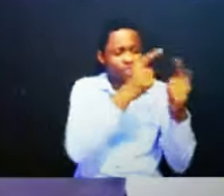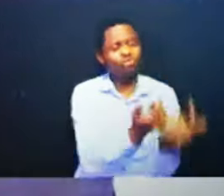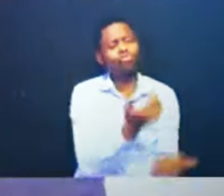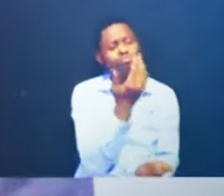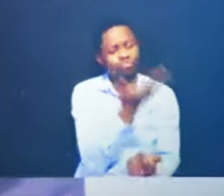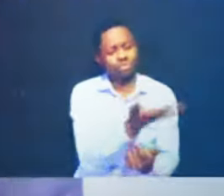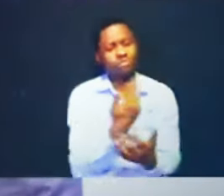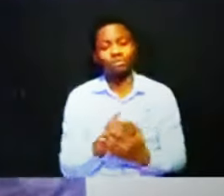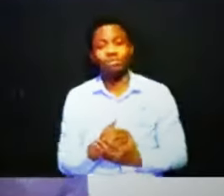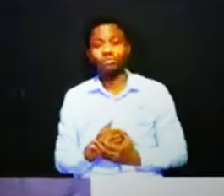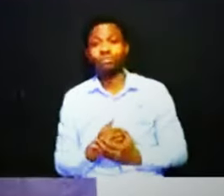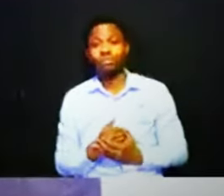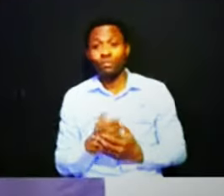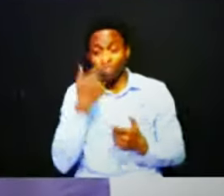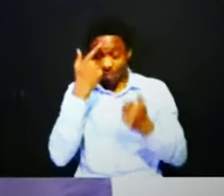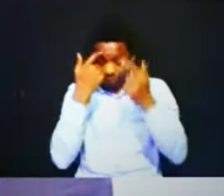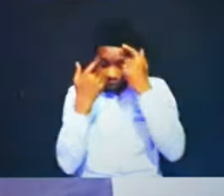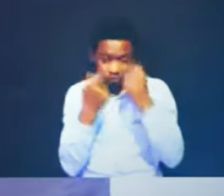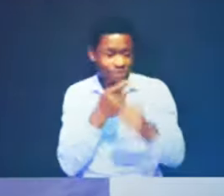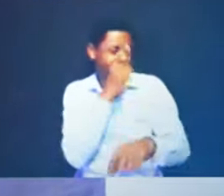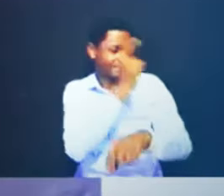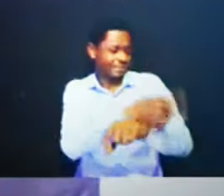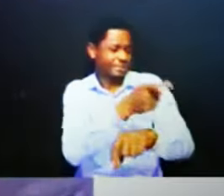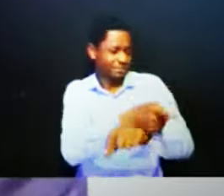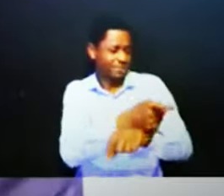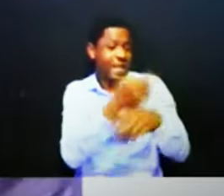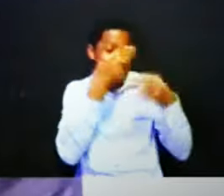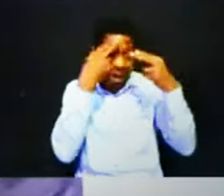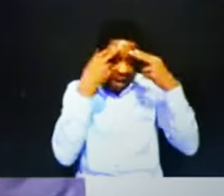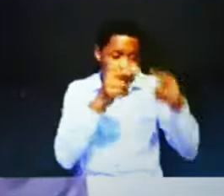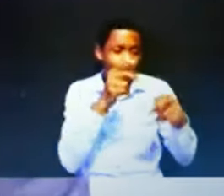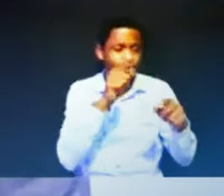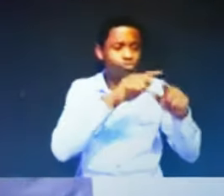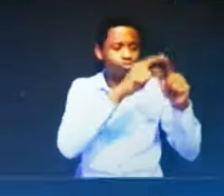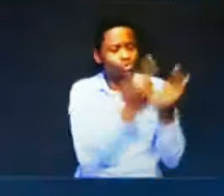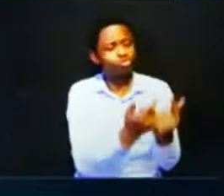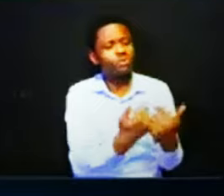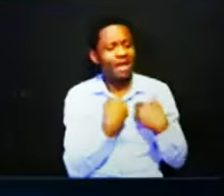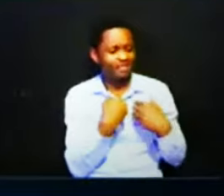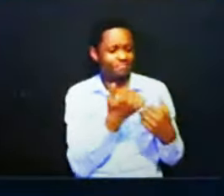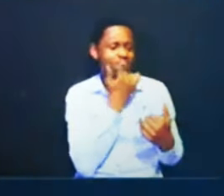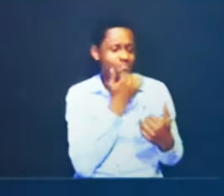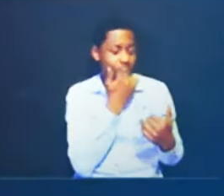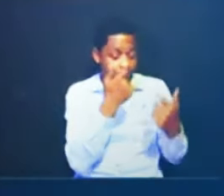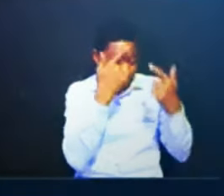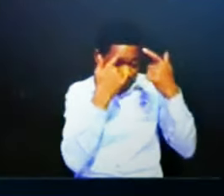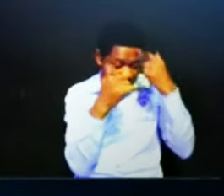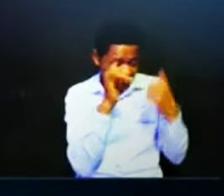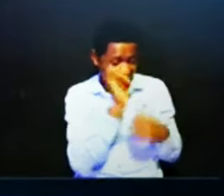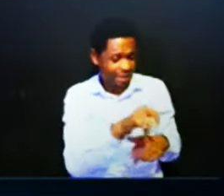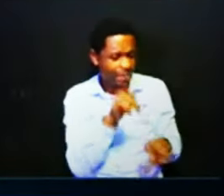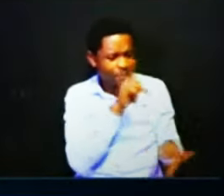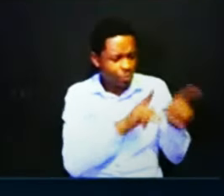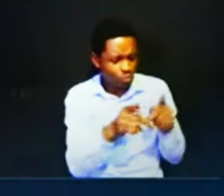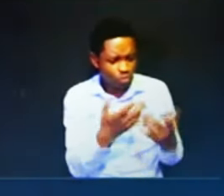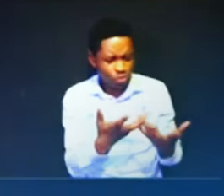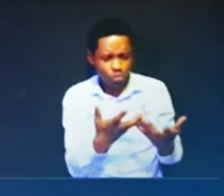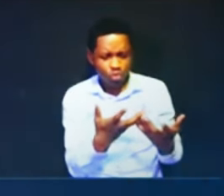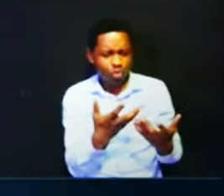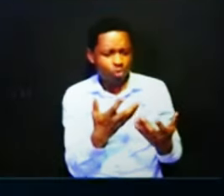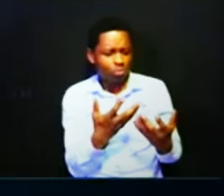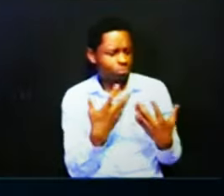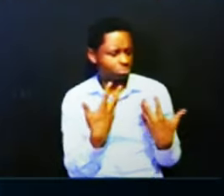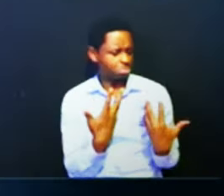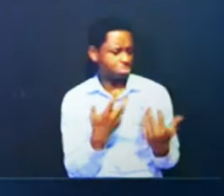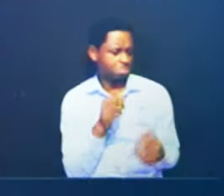pay. Because of the woes that confronts offenders, people want to play it safe. Isan se nipa wotu sintidua no